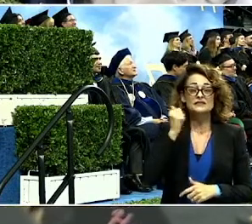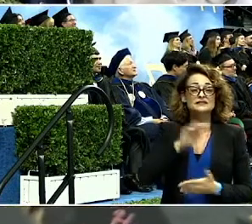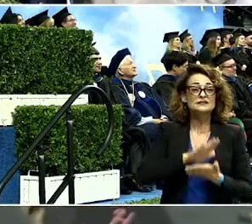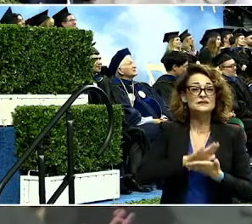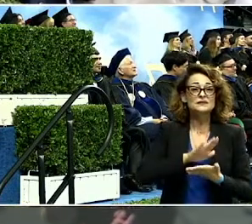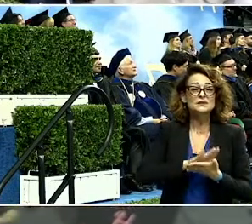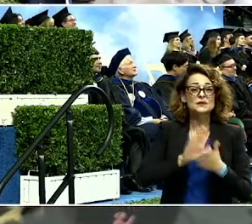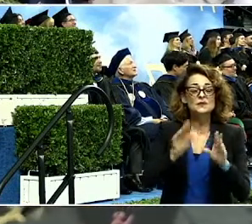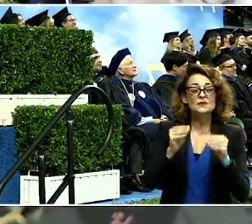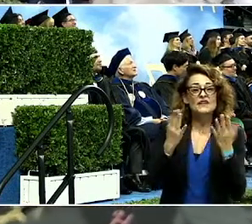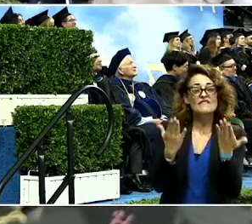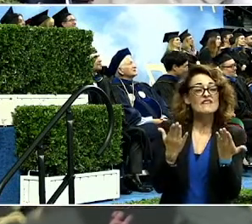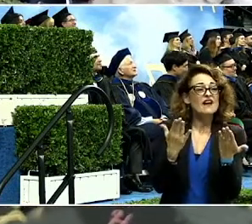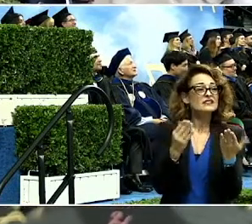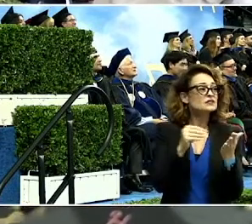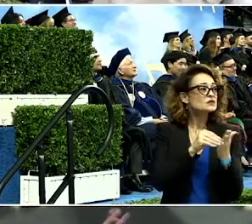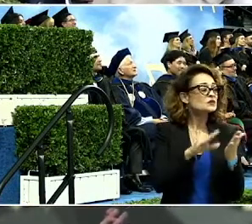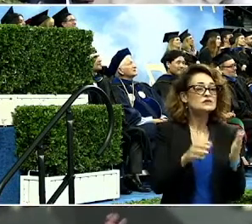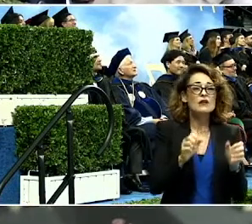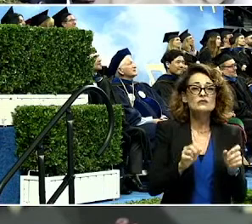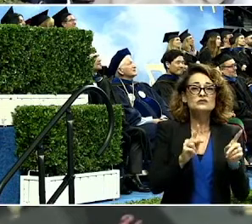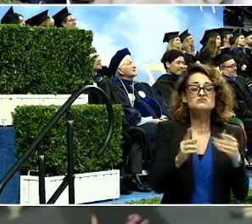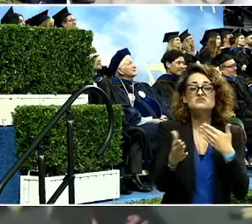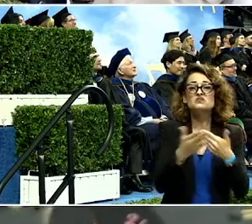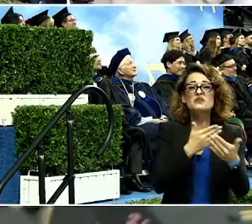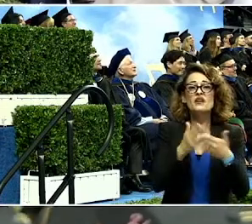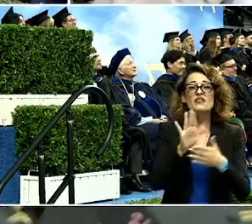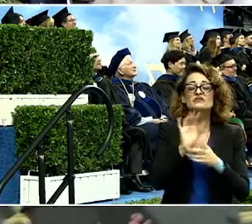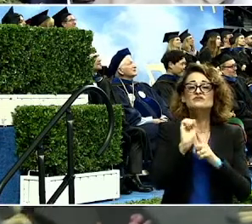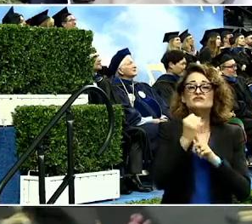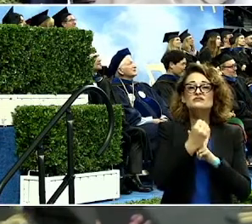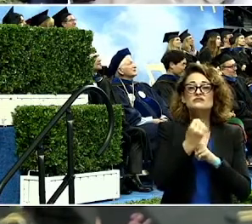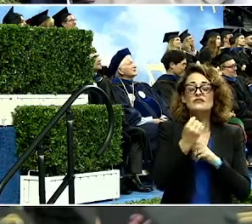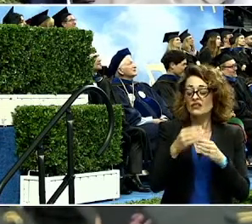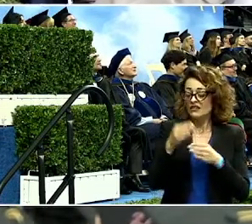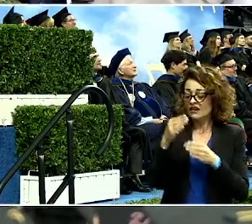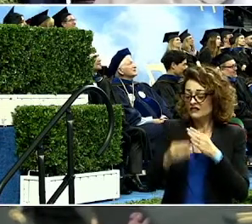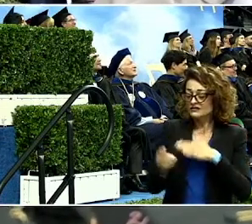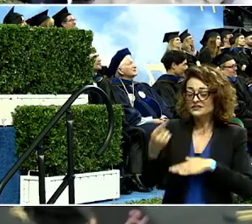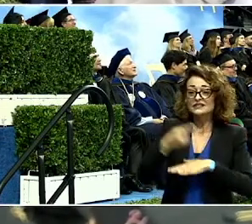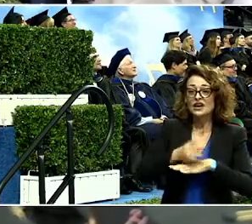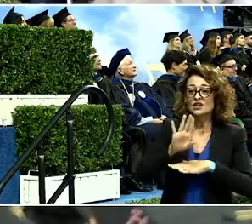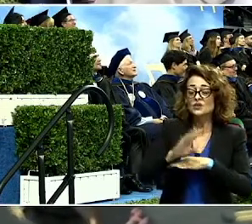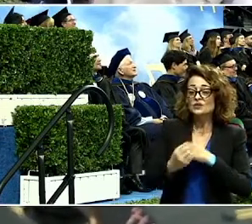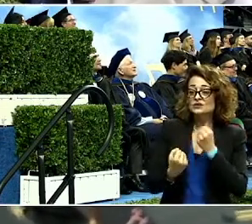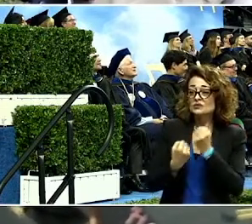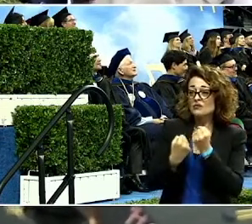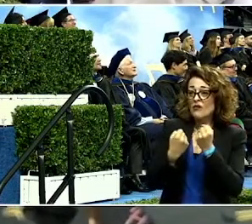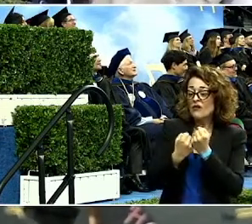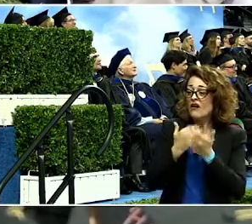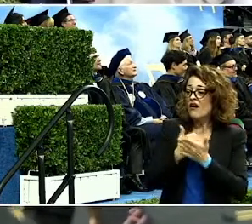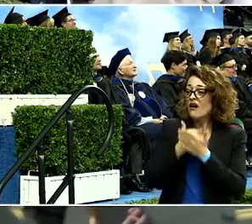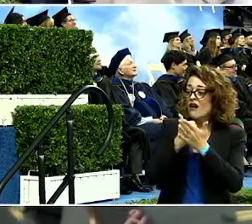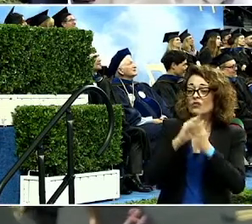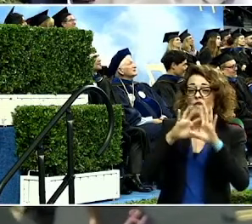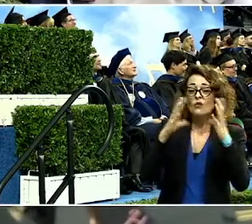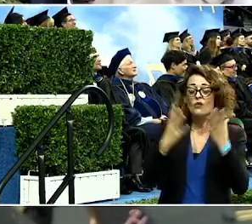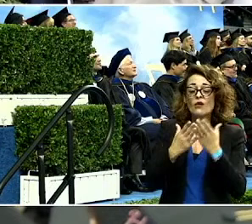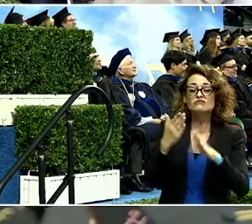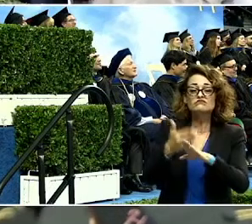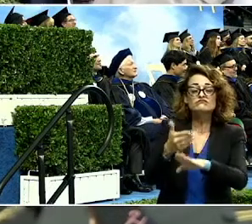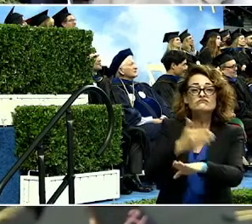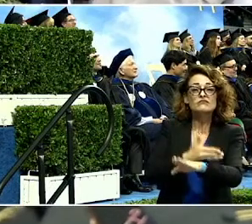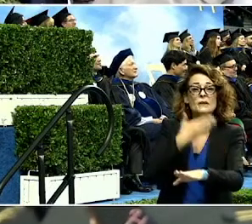students regardless of circumstances, and every day we as a collective make the world a better place. My contribution came